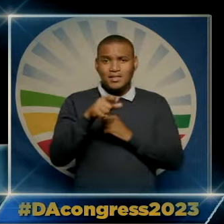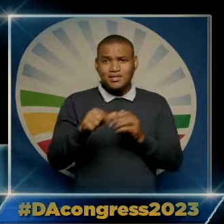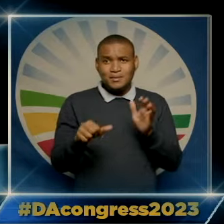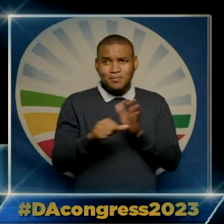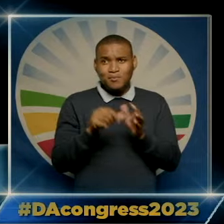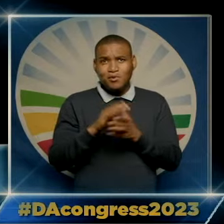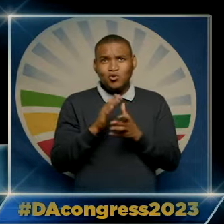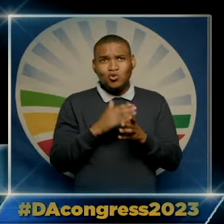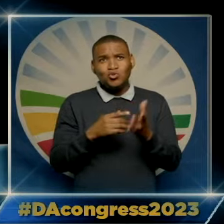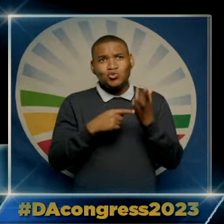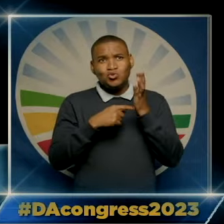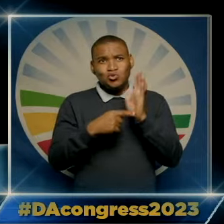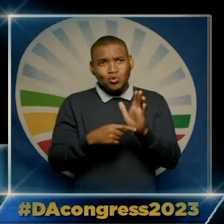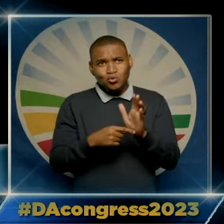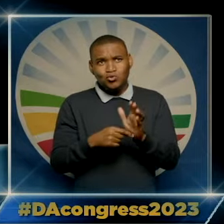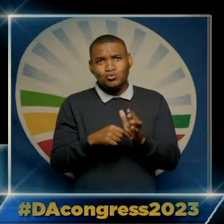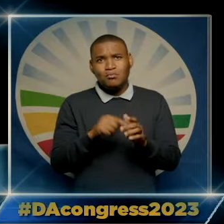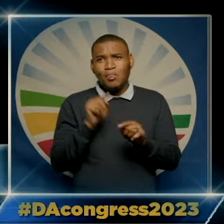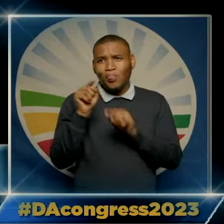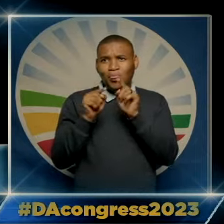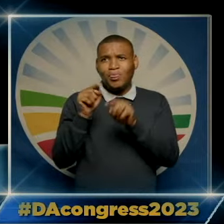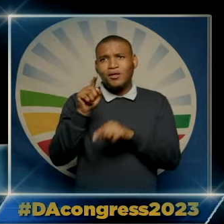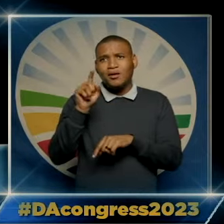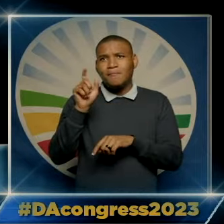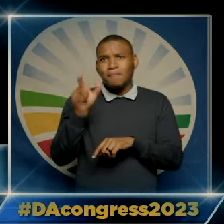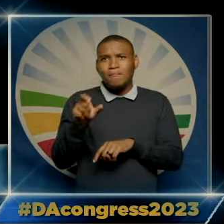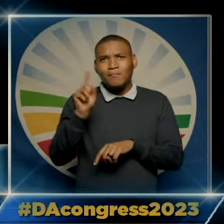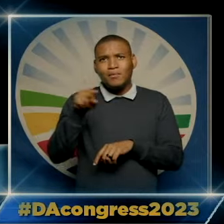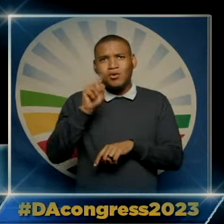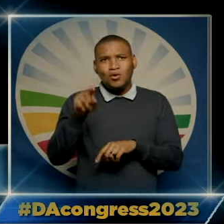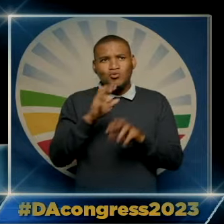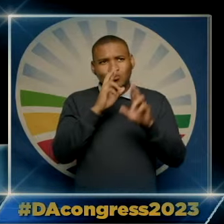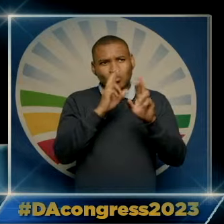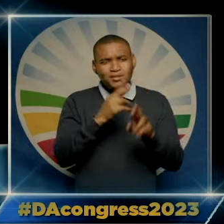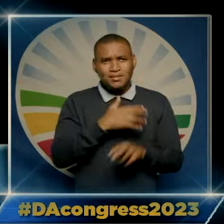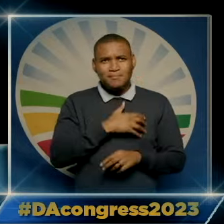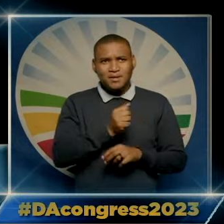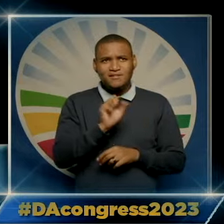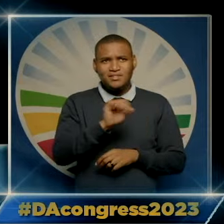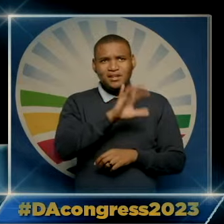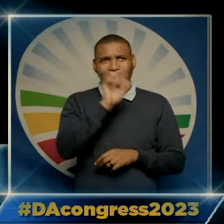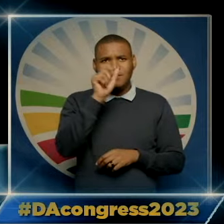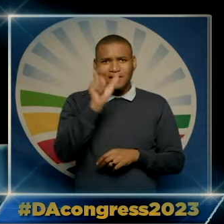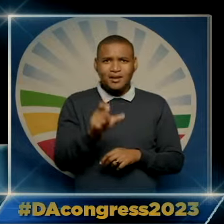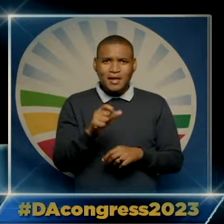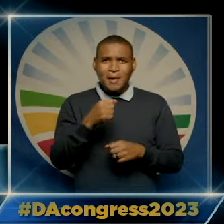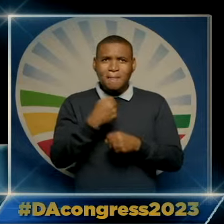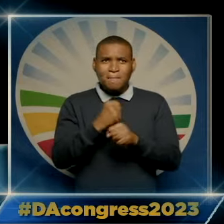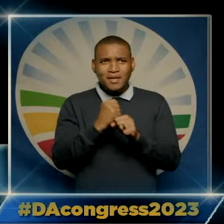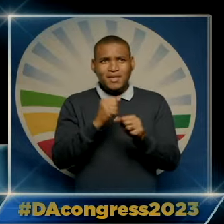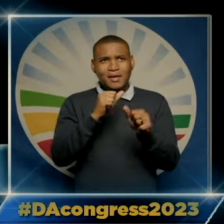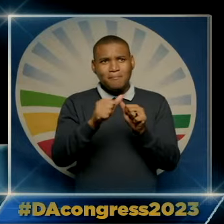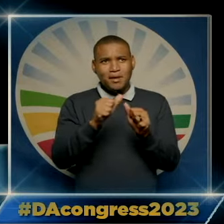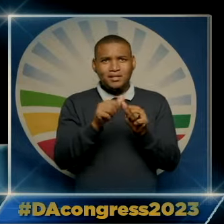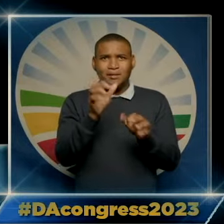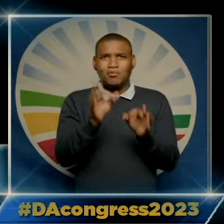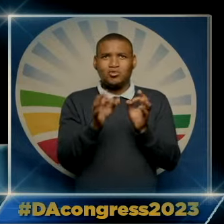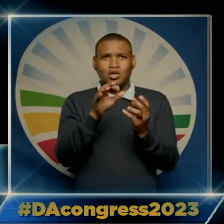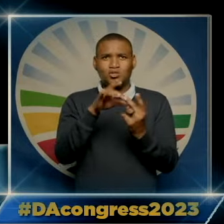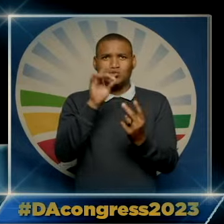because it proves the critics wrong. And it recognizes the brave South Africans making better political